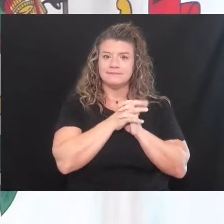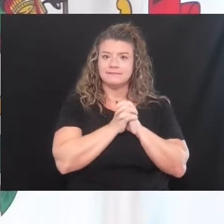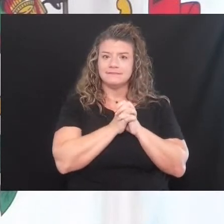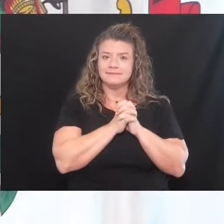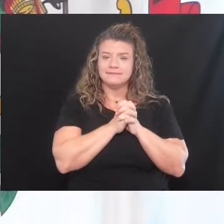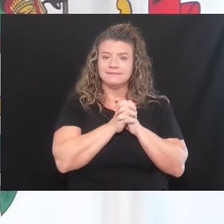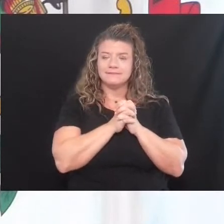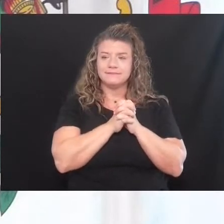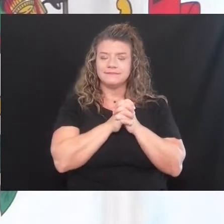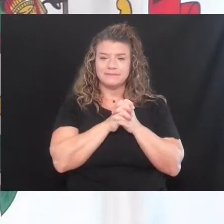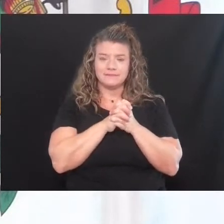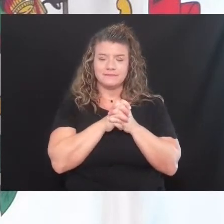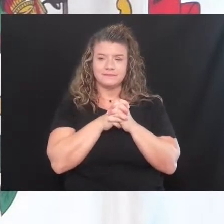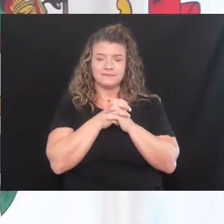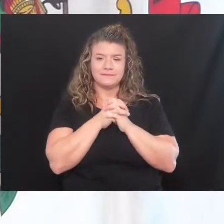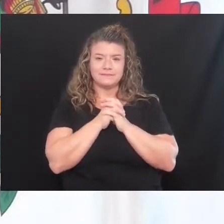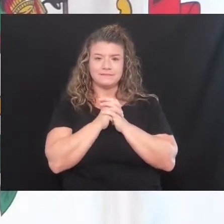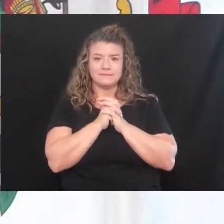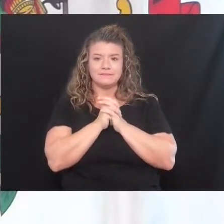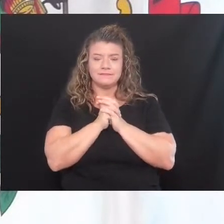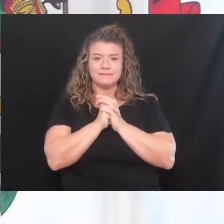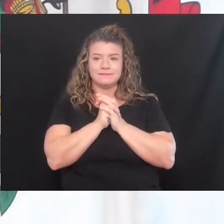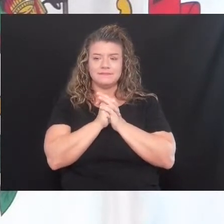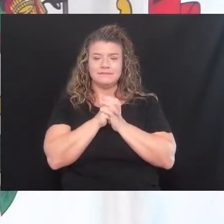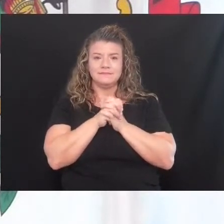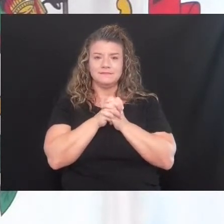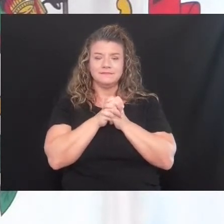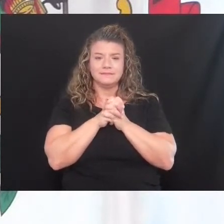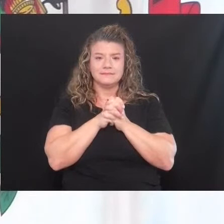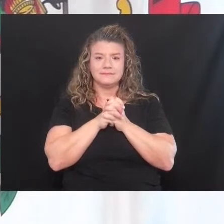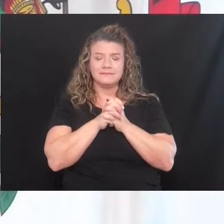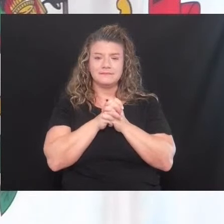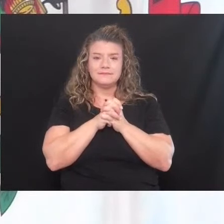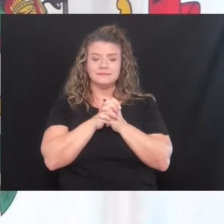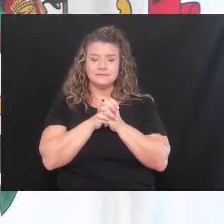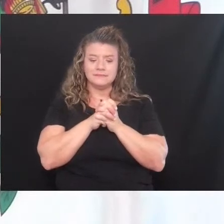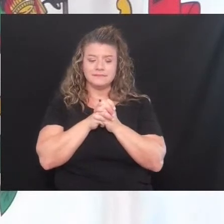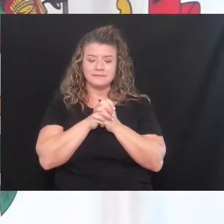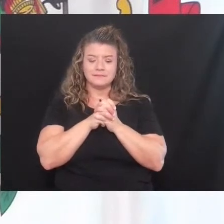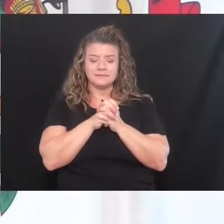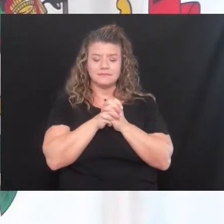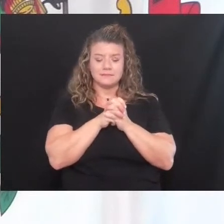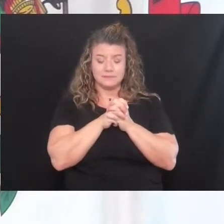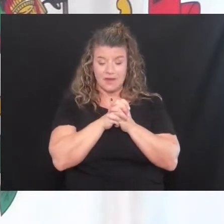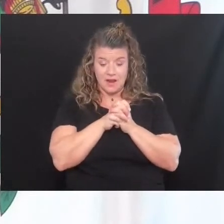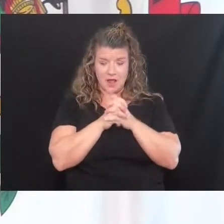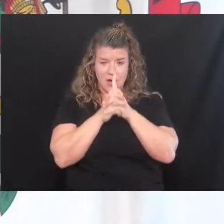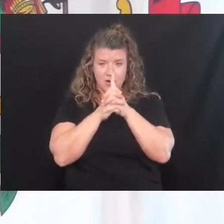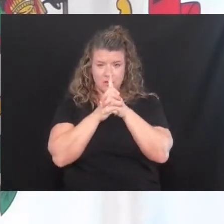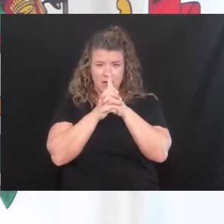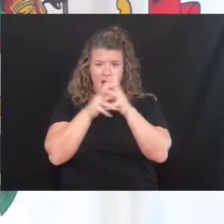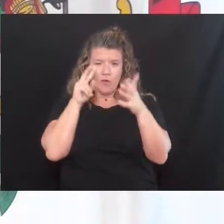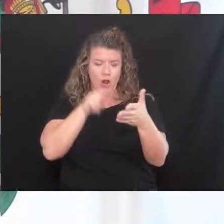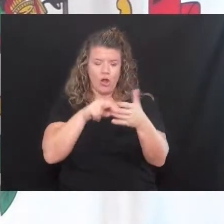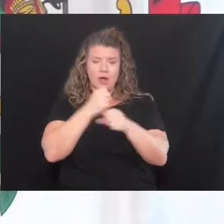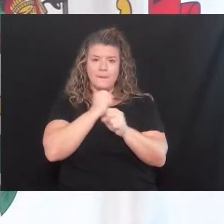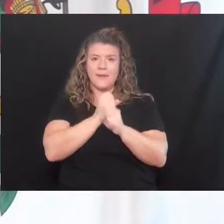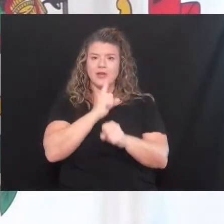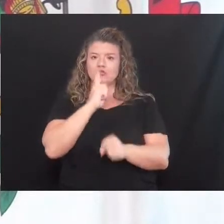say to you just this too, that, and I want to make sure that I've got it right here, so just hold it just a